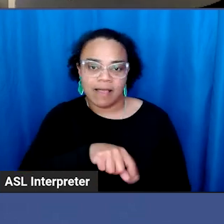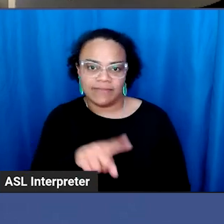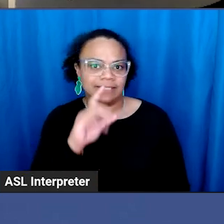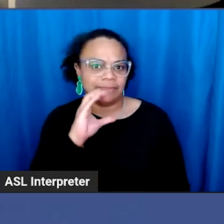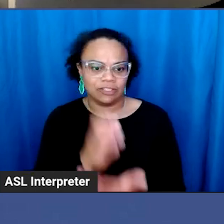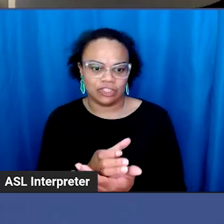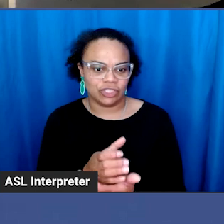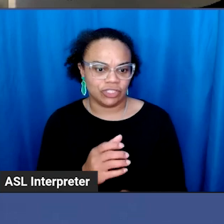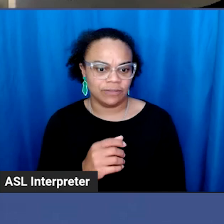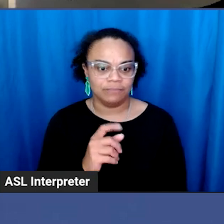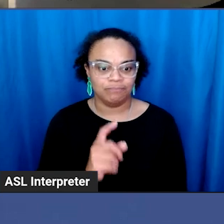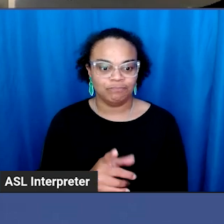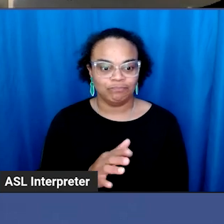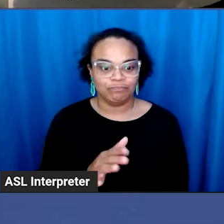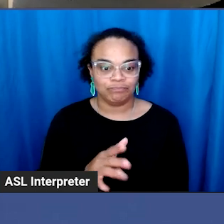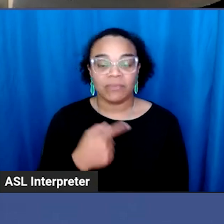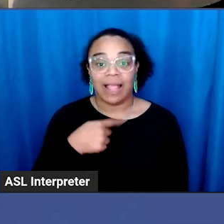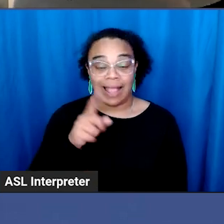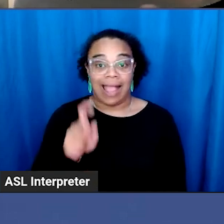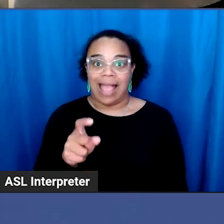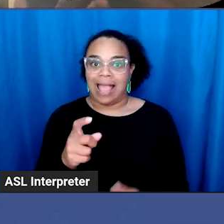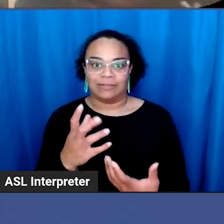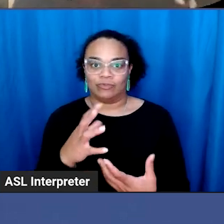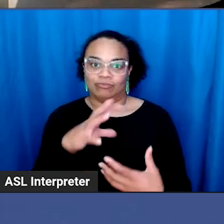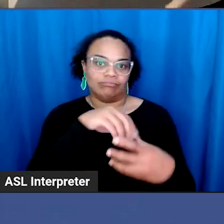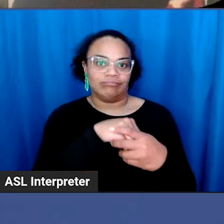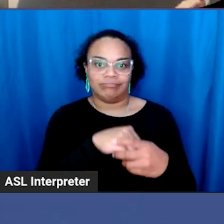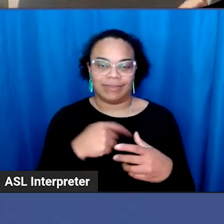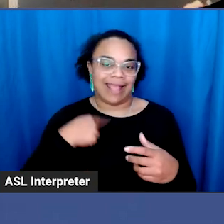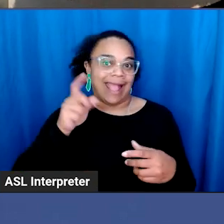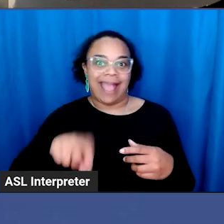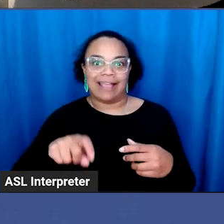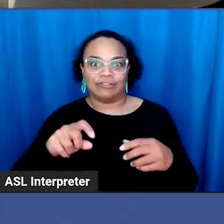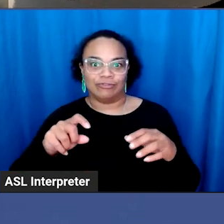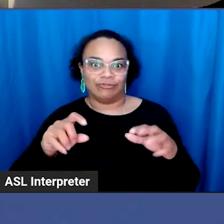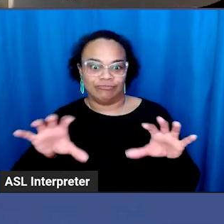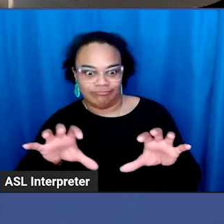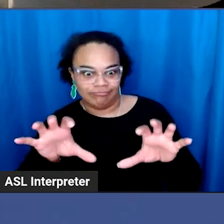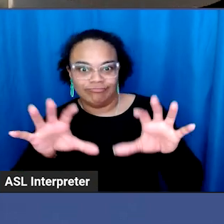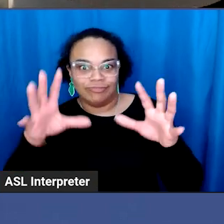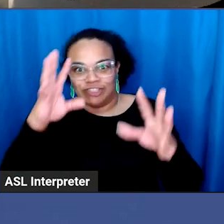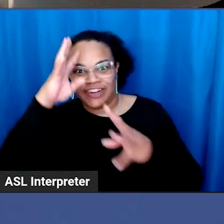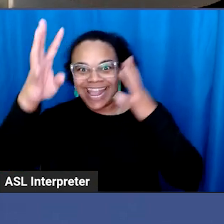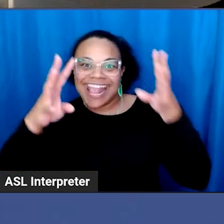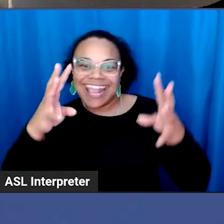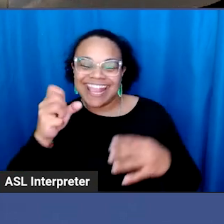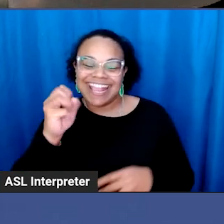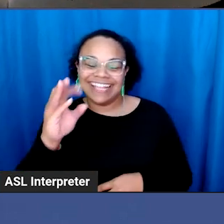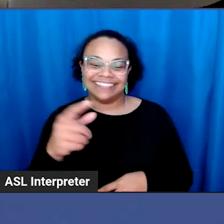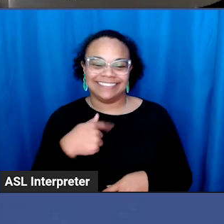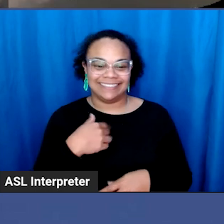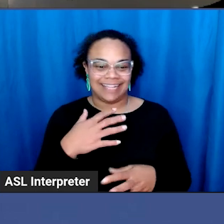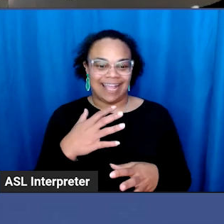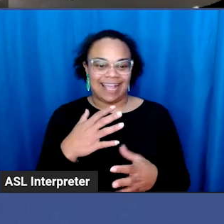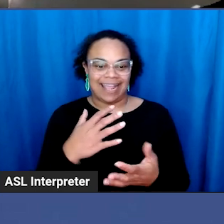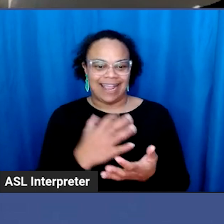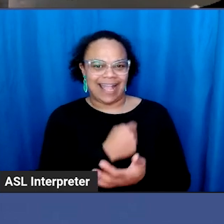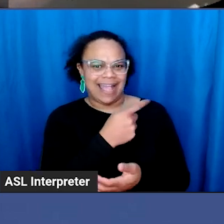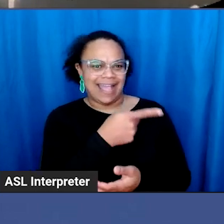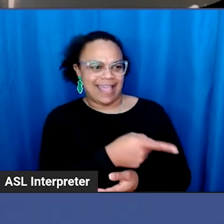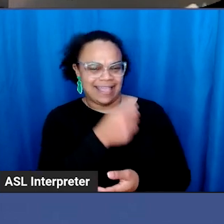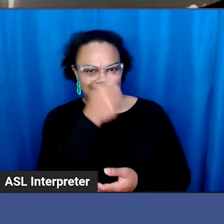picture. And I had to create. So I got the